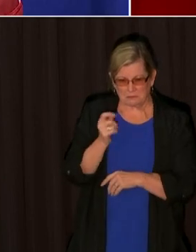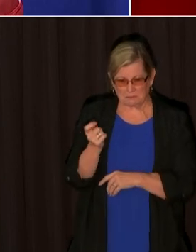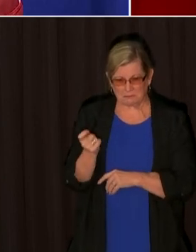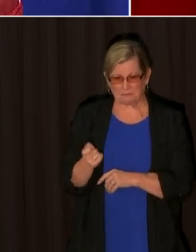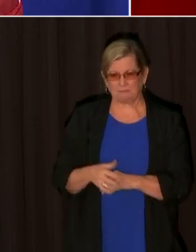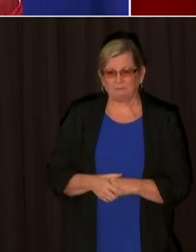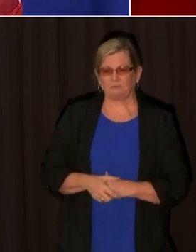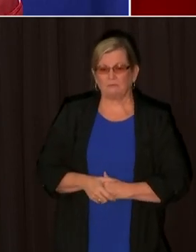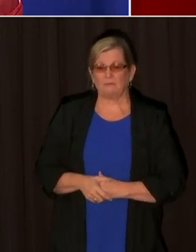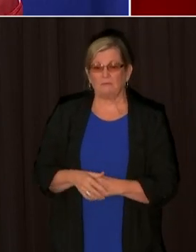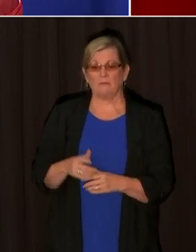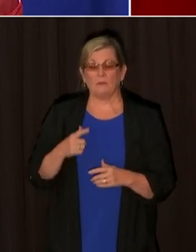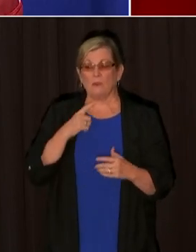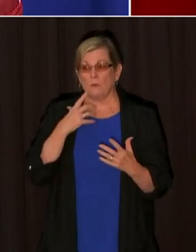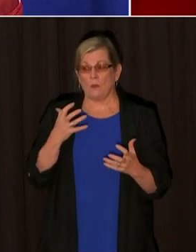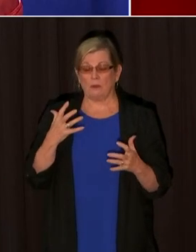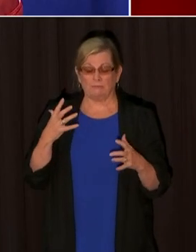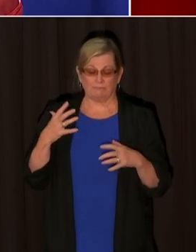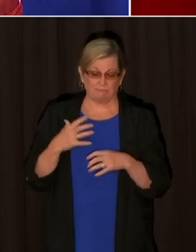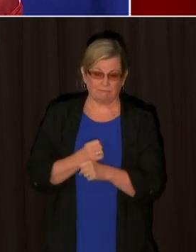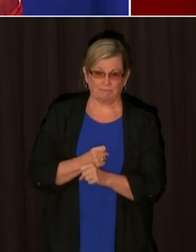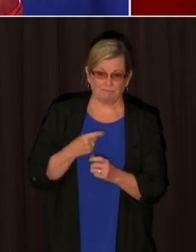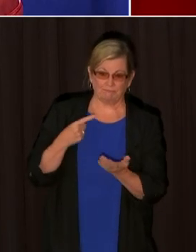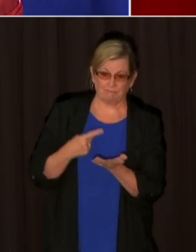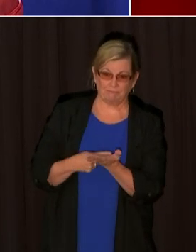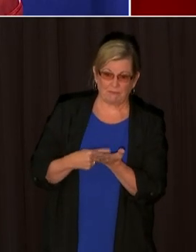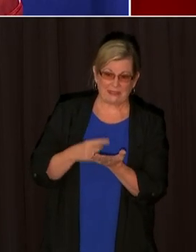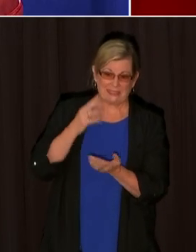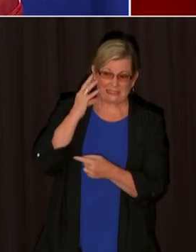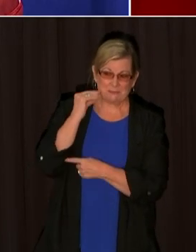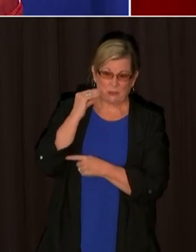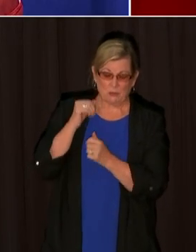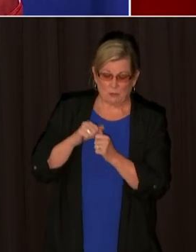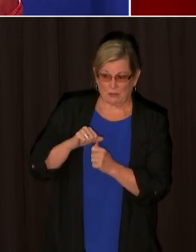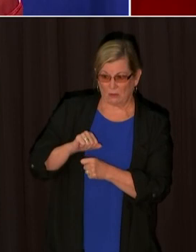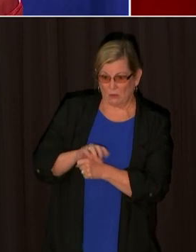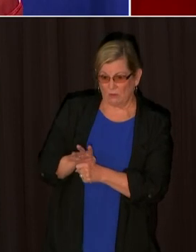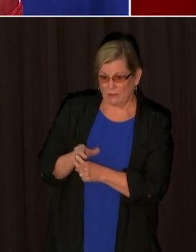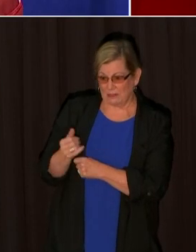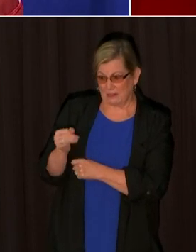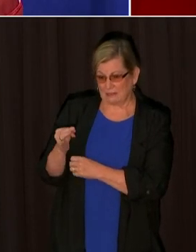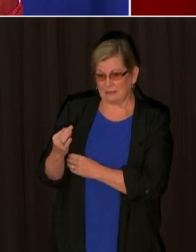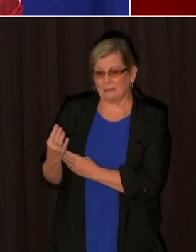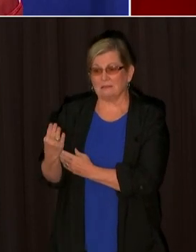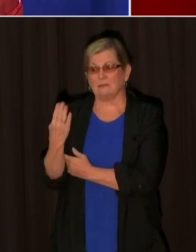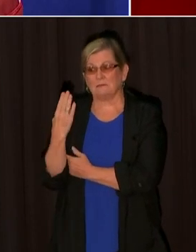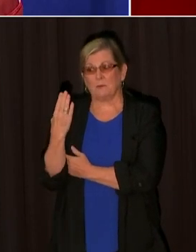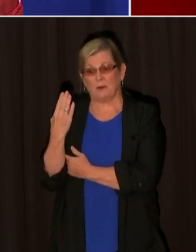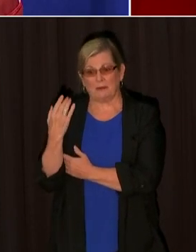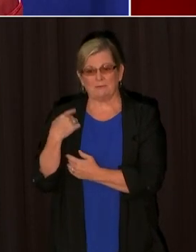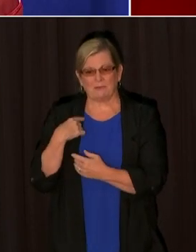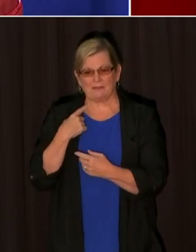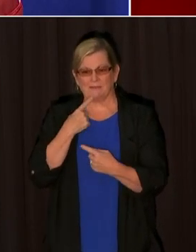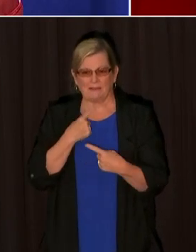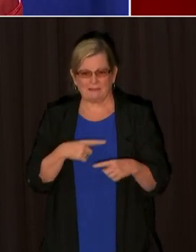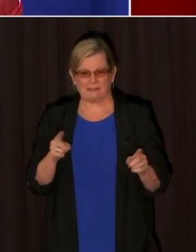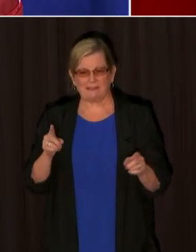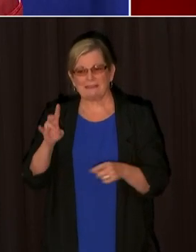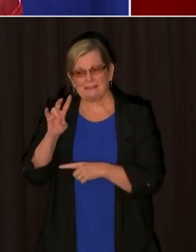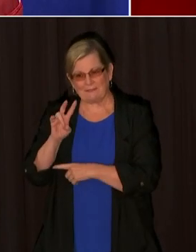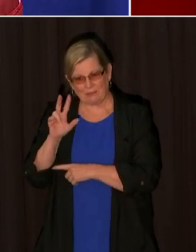on our experience with COVID in the district. This morning, we announced 73 new